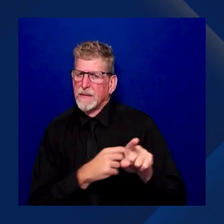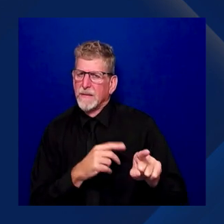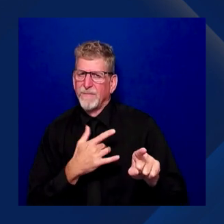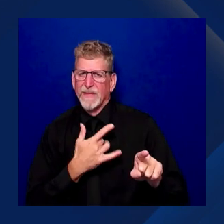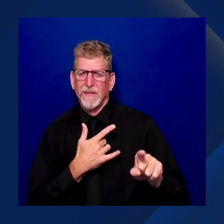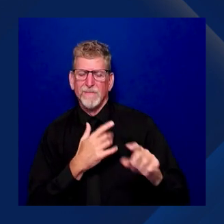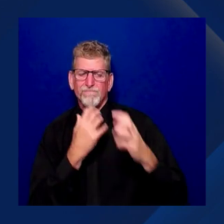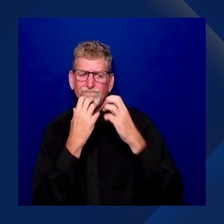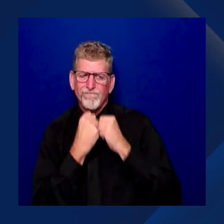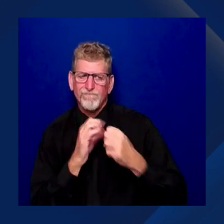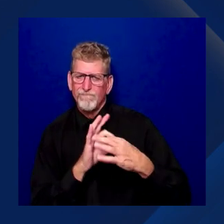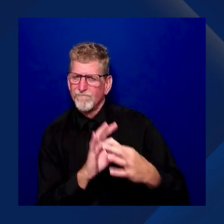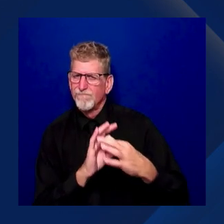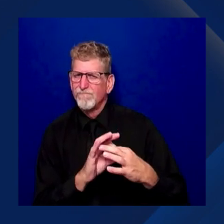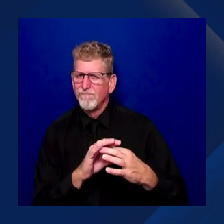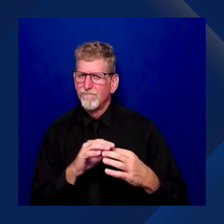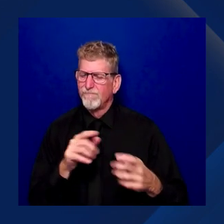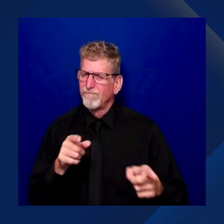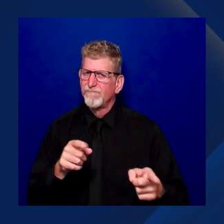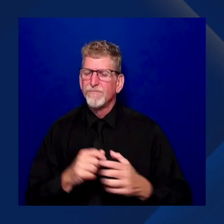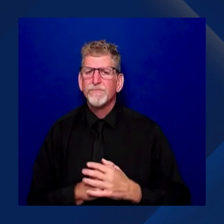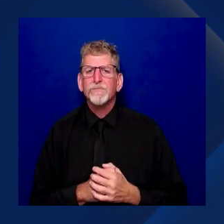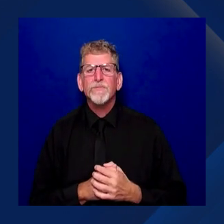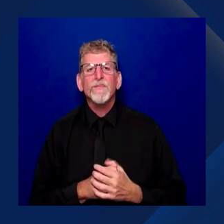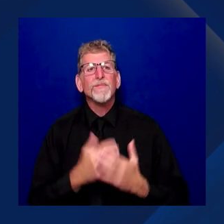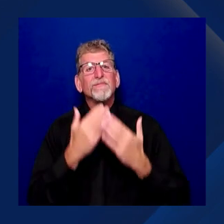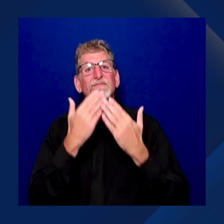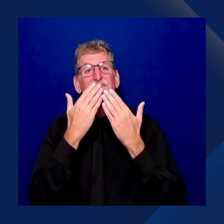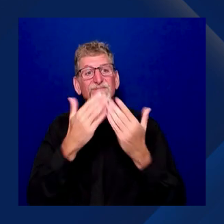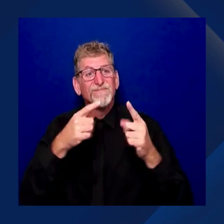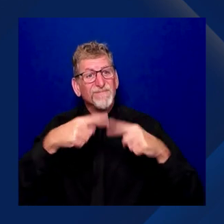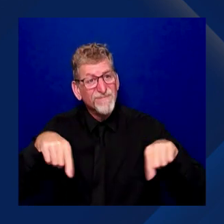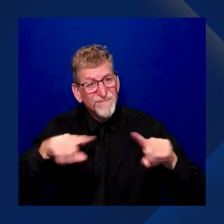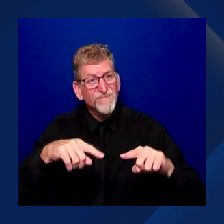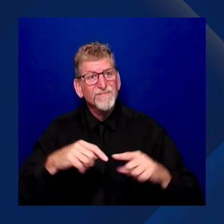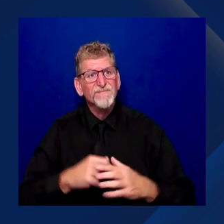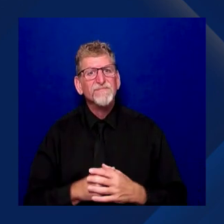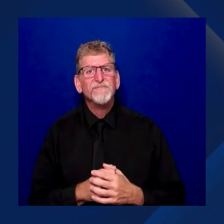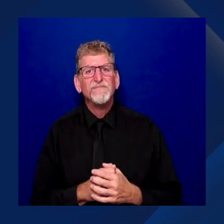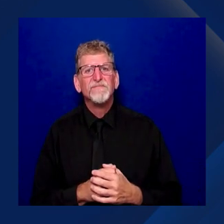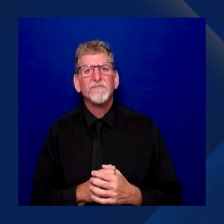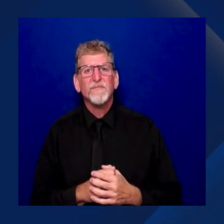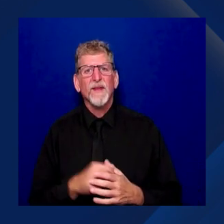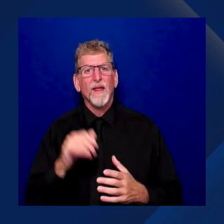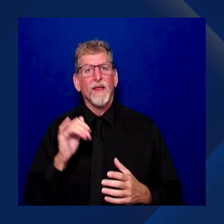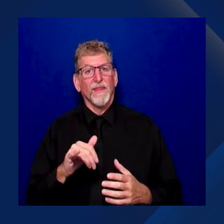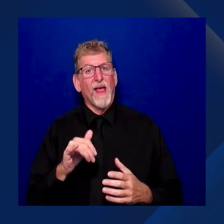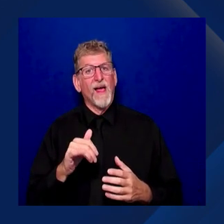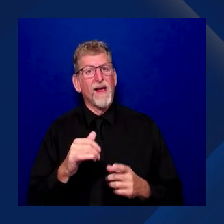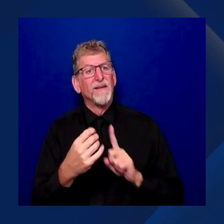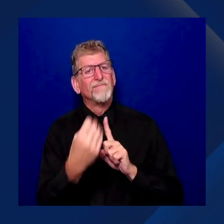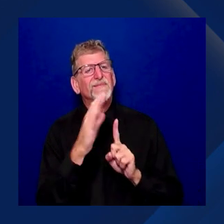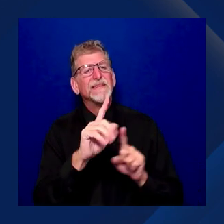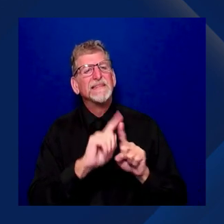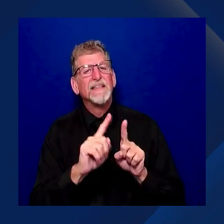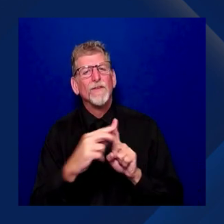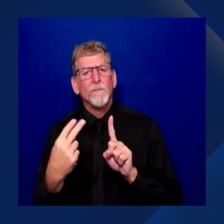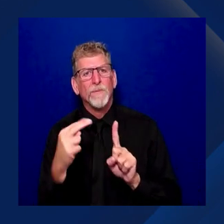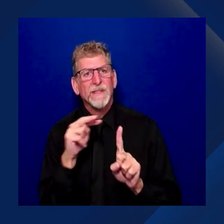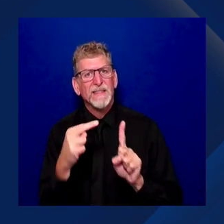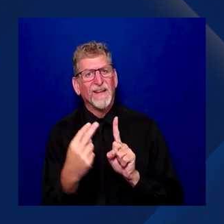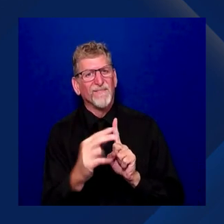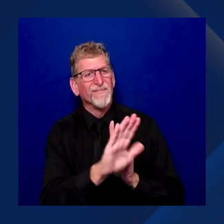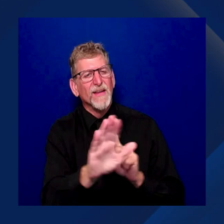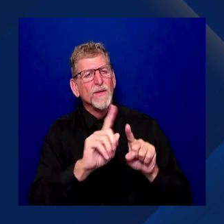And thank you, all of you, for giving us a sense of your perspectives and sharing your stories with us. I'd like to